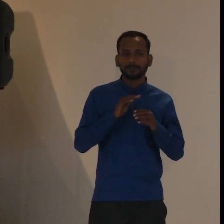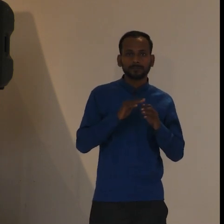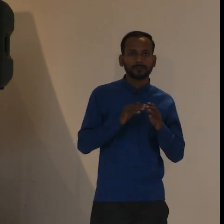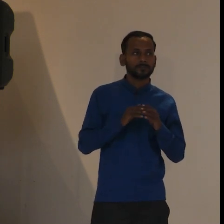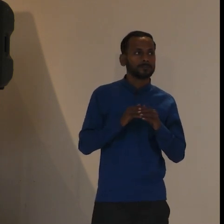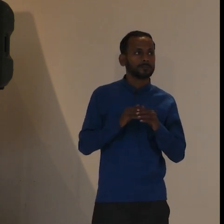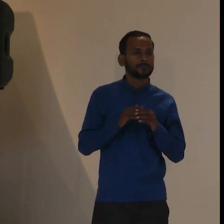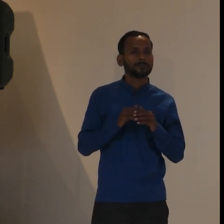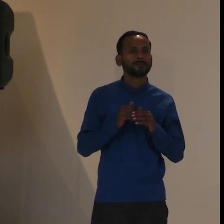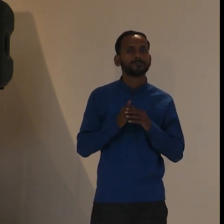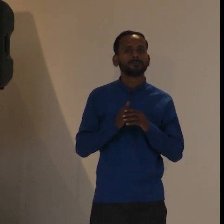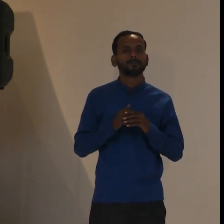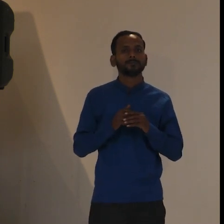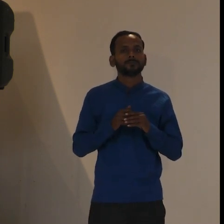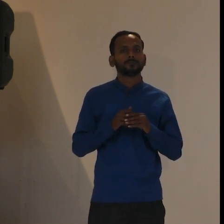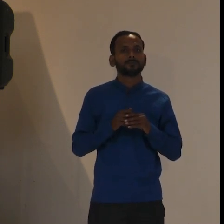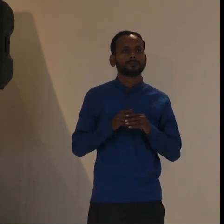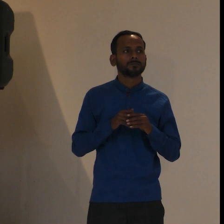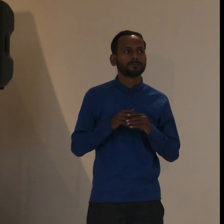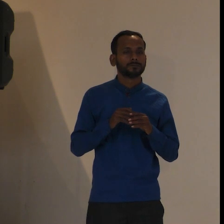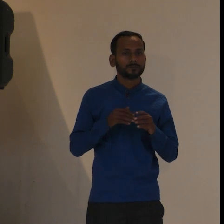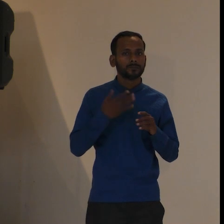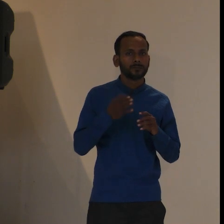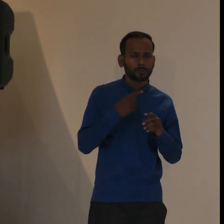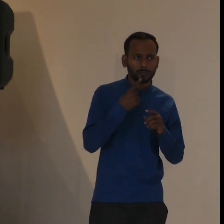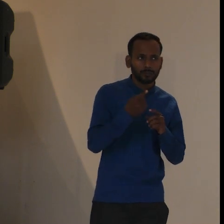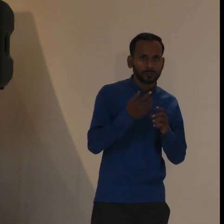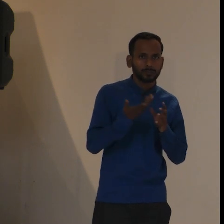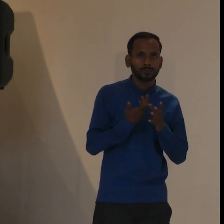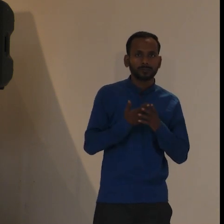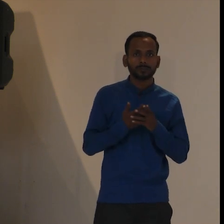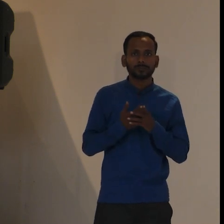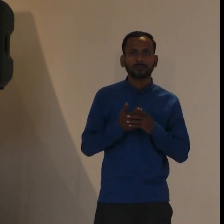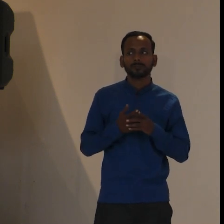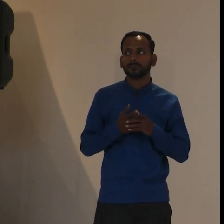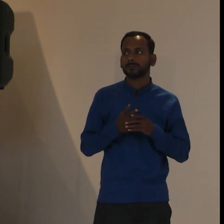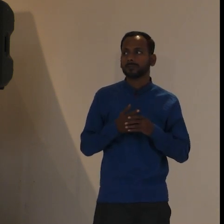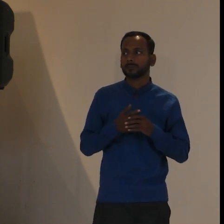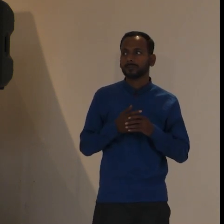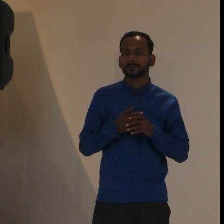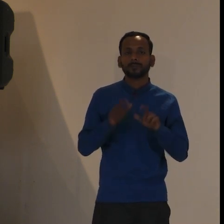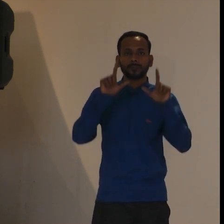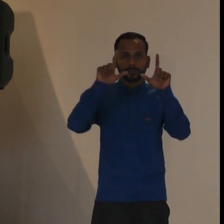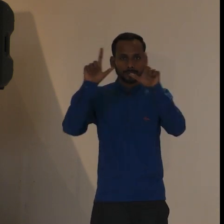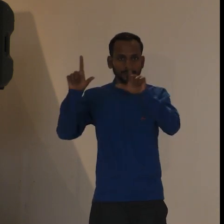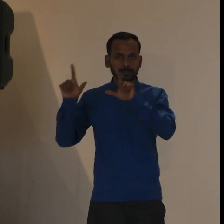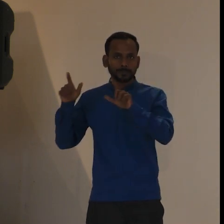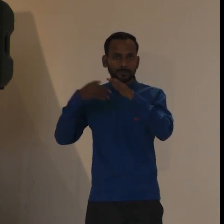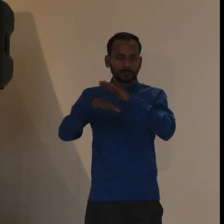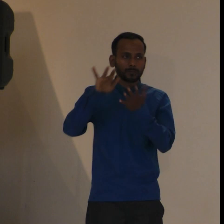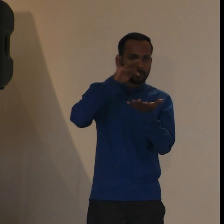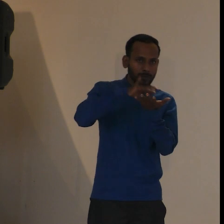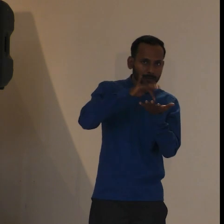have kissed them and have defaced them, right? So, but what you said at the beginning at least was that the museum is an intimate